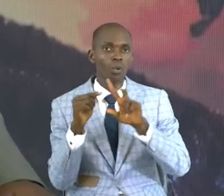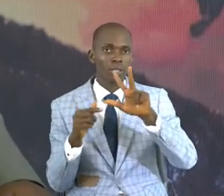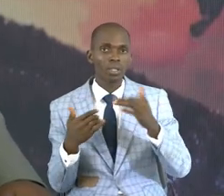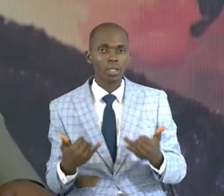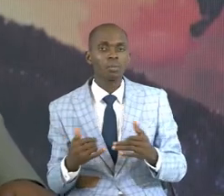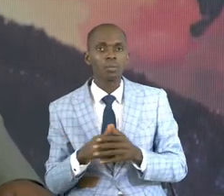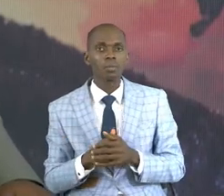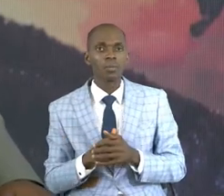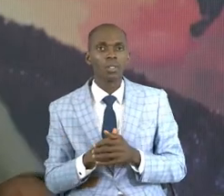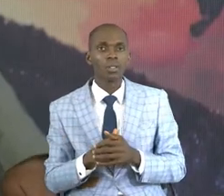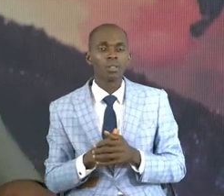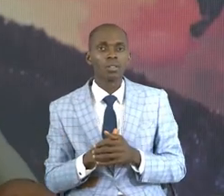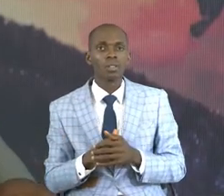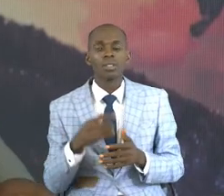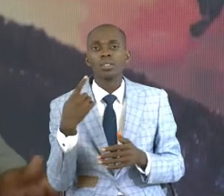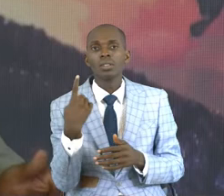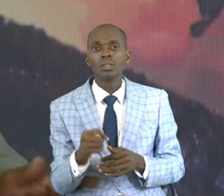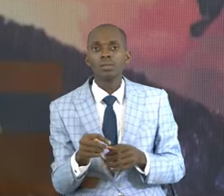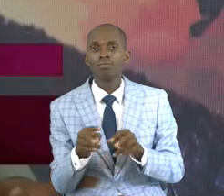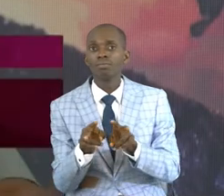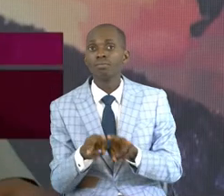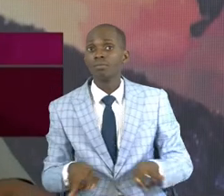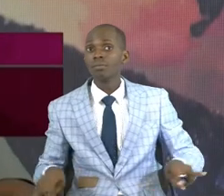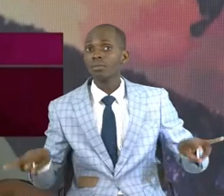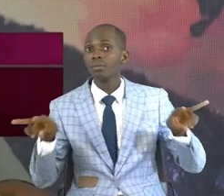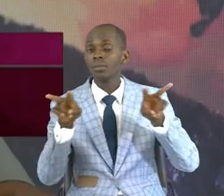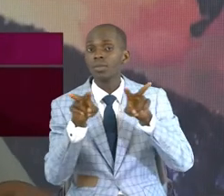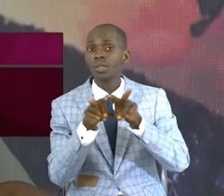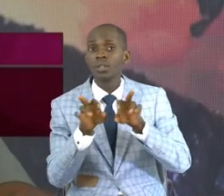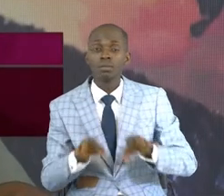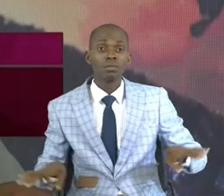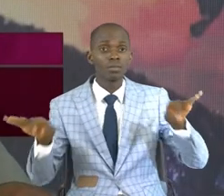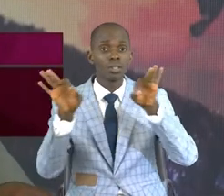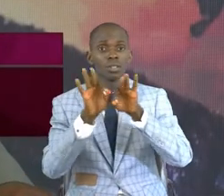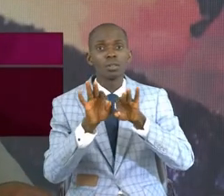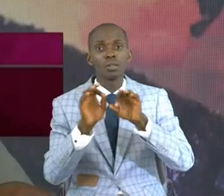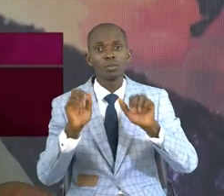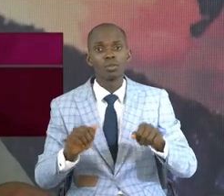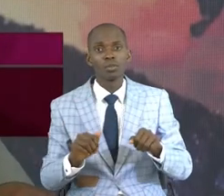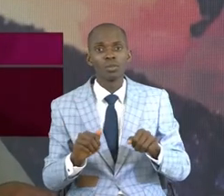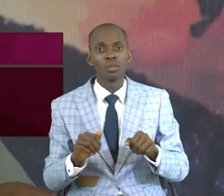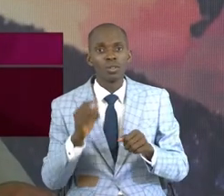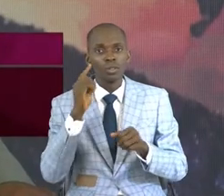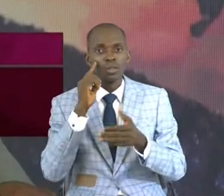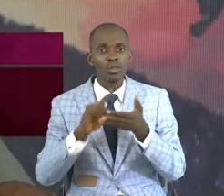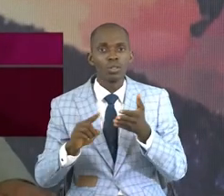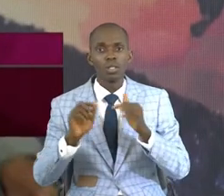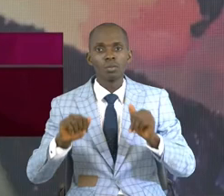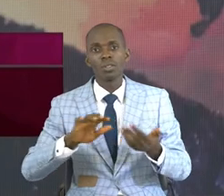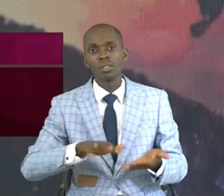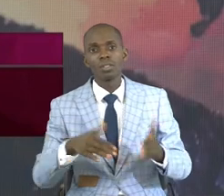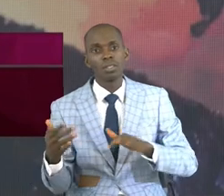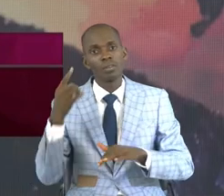the valuable, notable debt for profitable